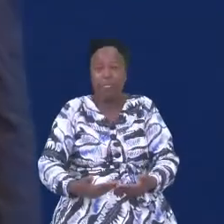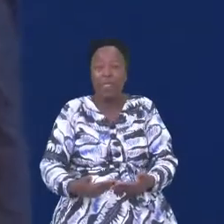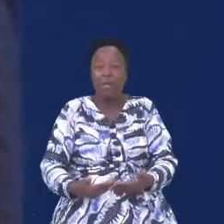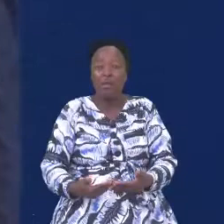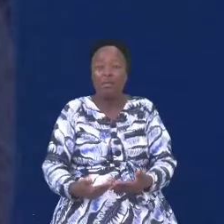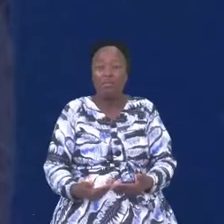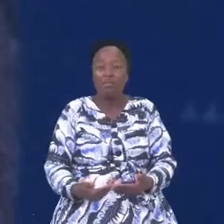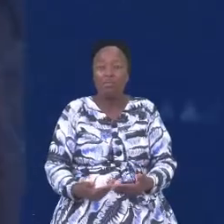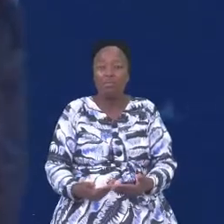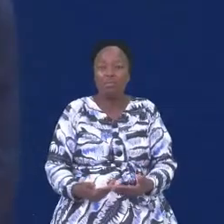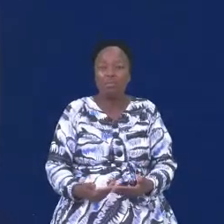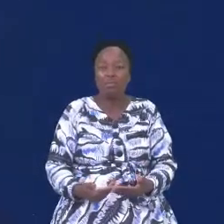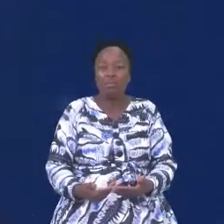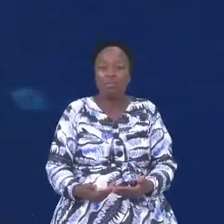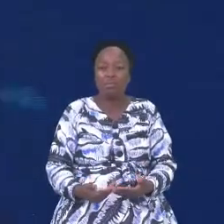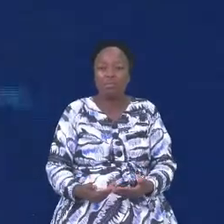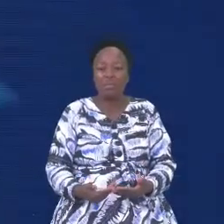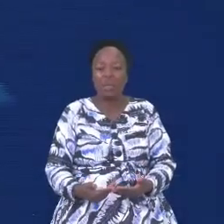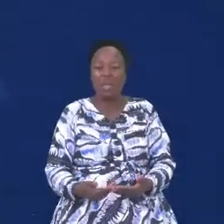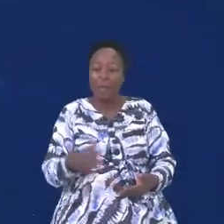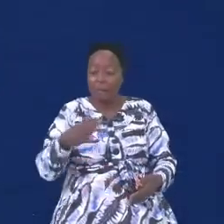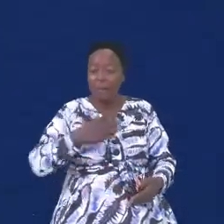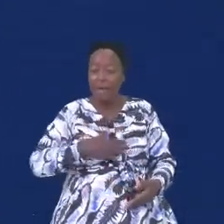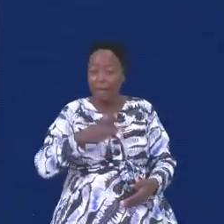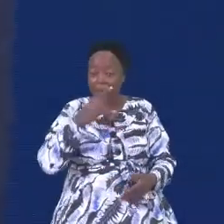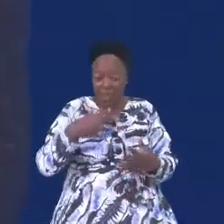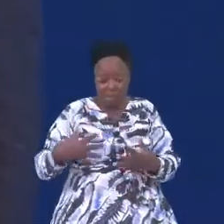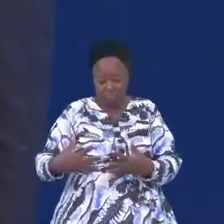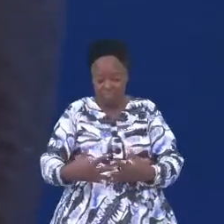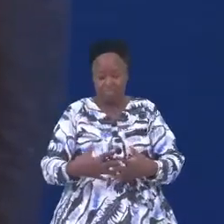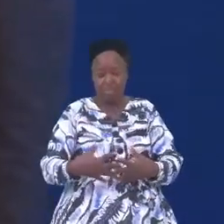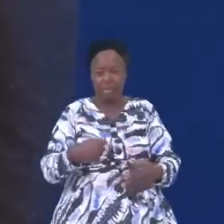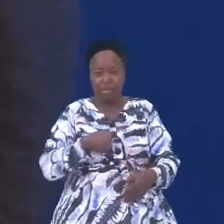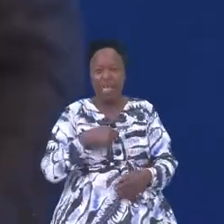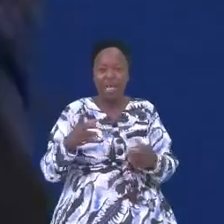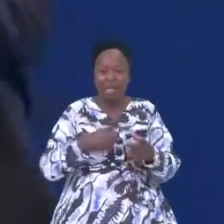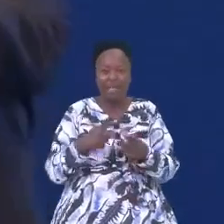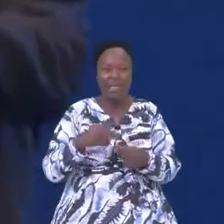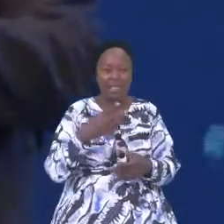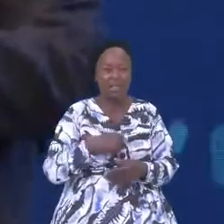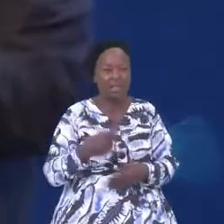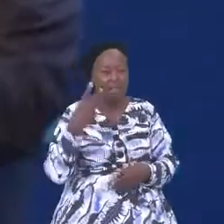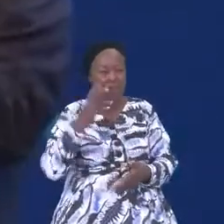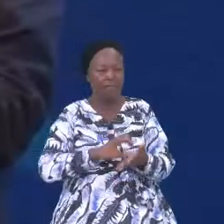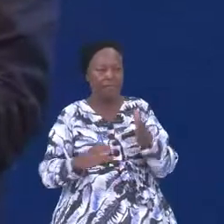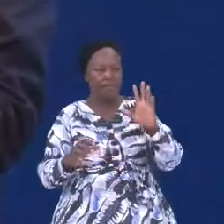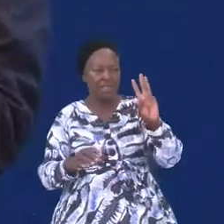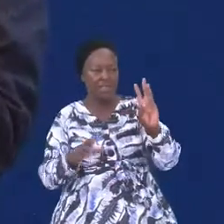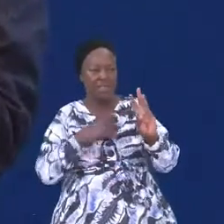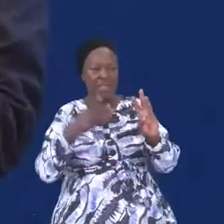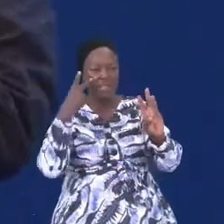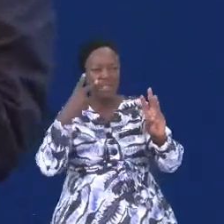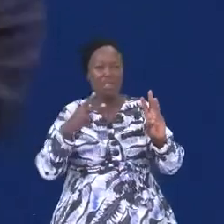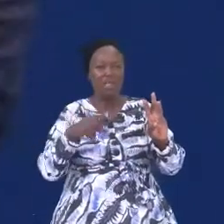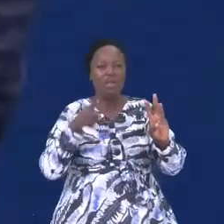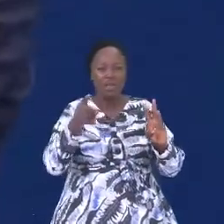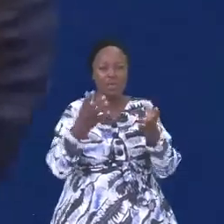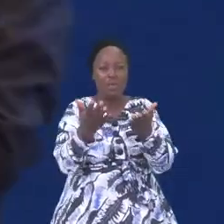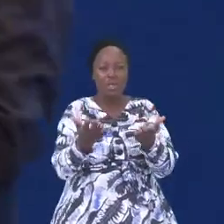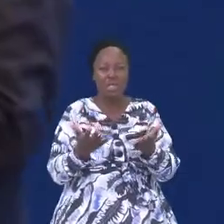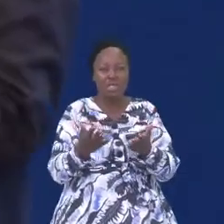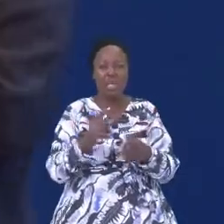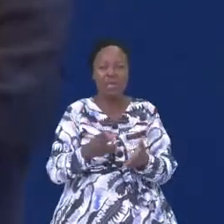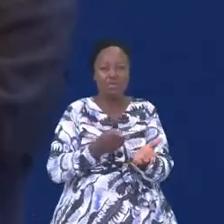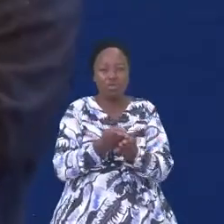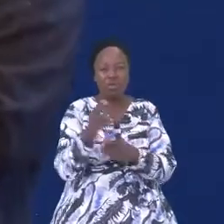6, behold, thou desirest truth in the inward parts, and in the hidden part thou shalt make